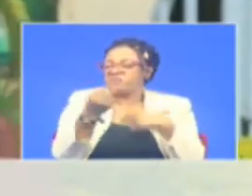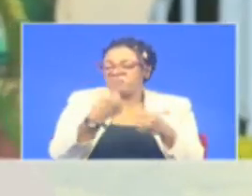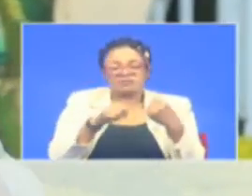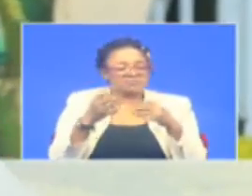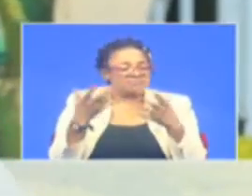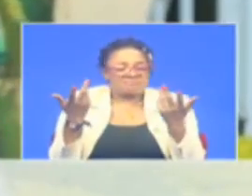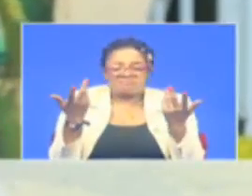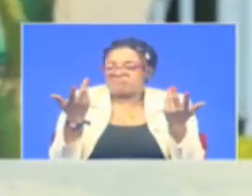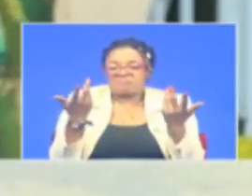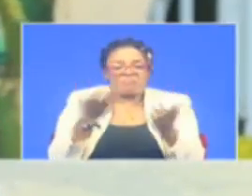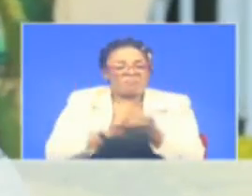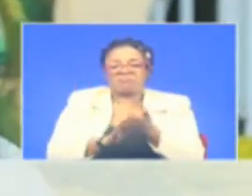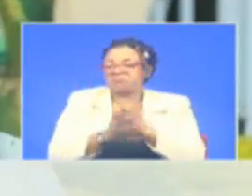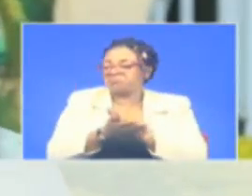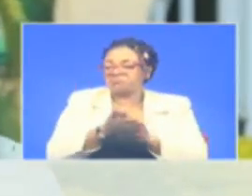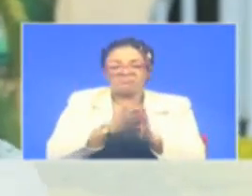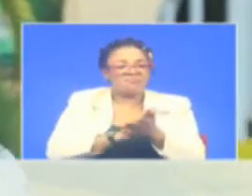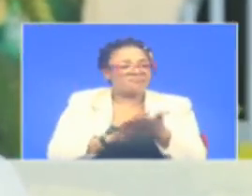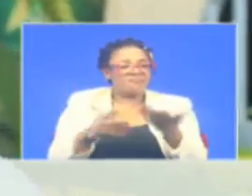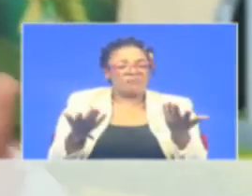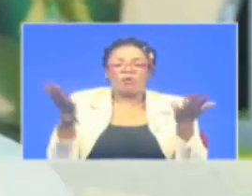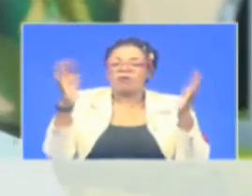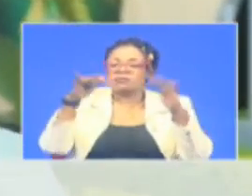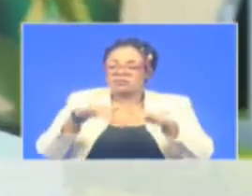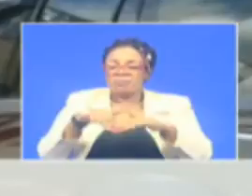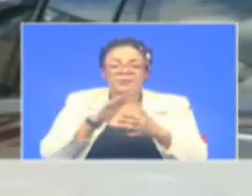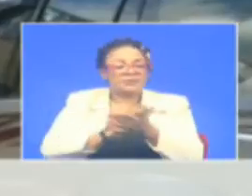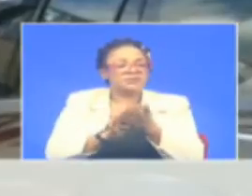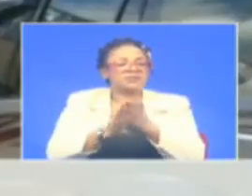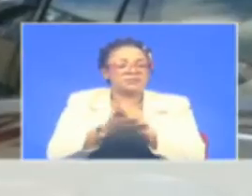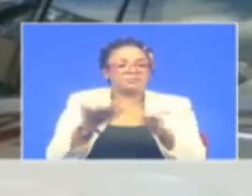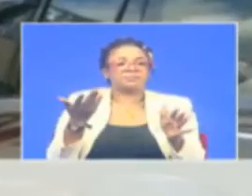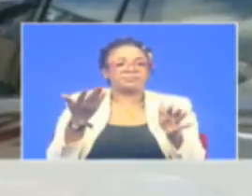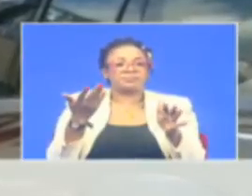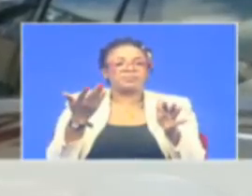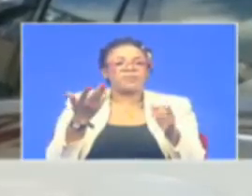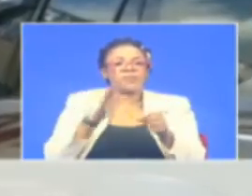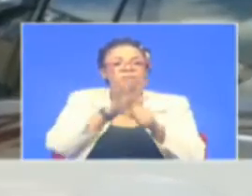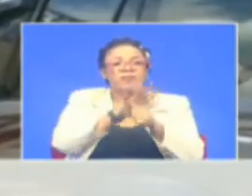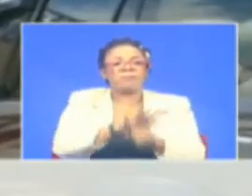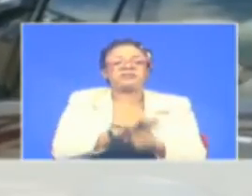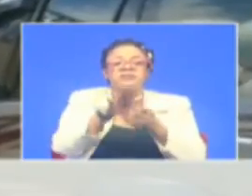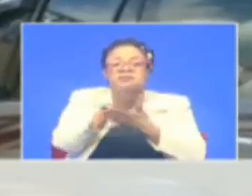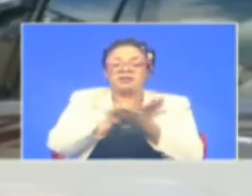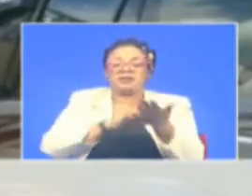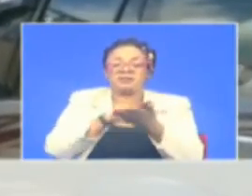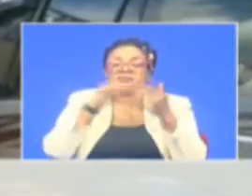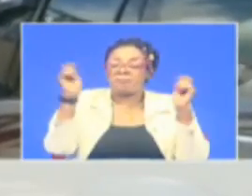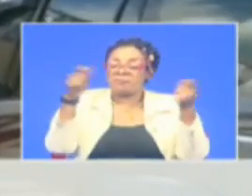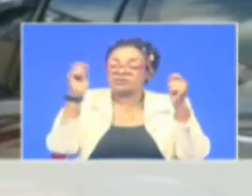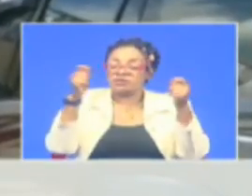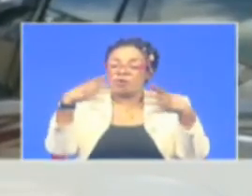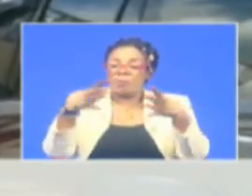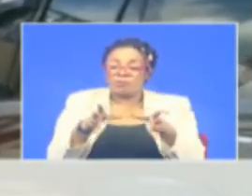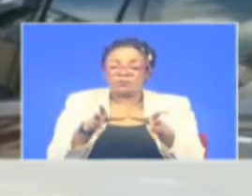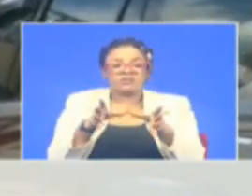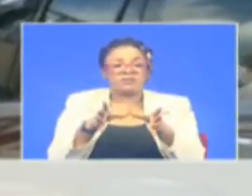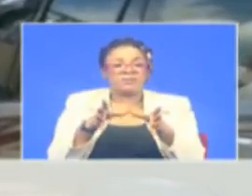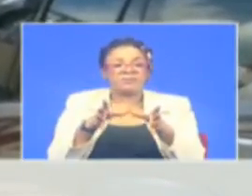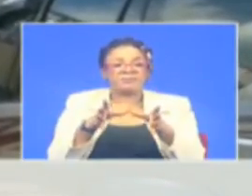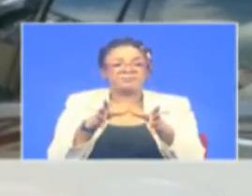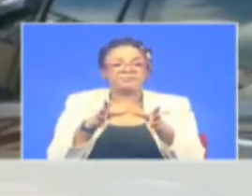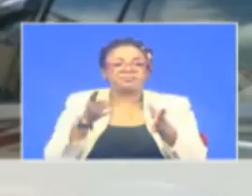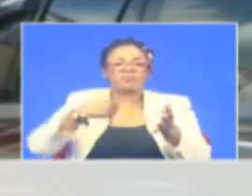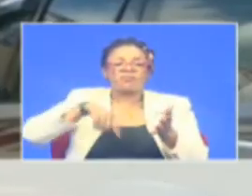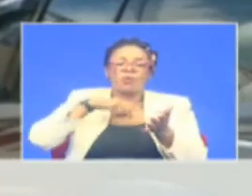katika bunge ama katika assemblies imekuwa chini. Marginalized areas, the pastoralist community, we had been disadvantaged